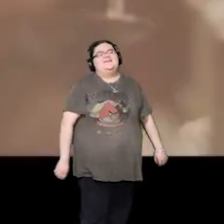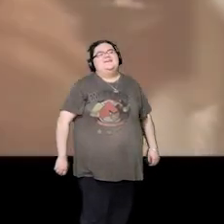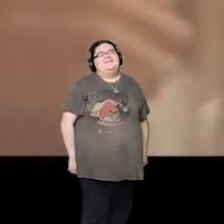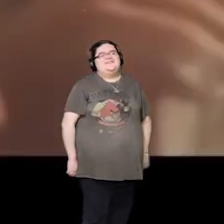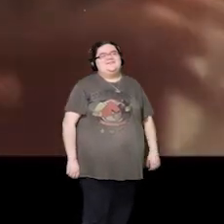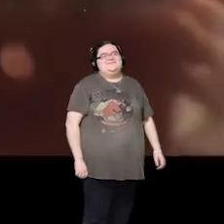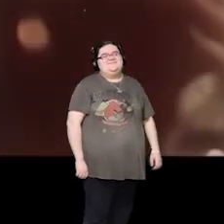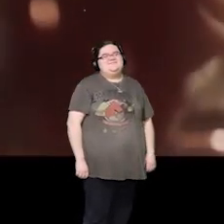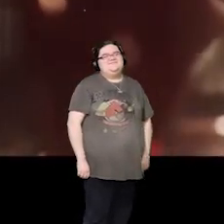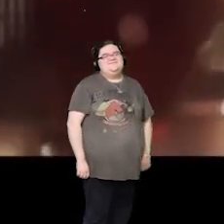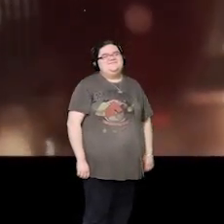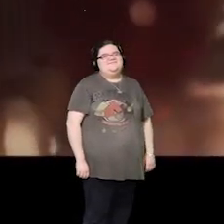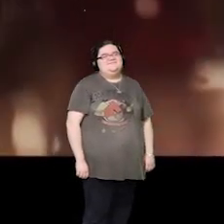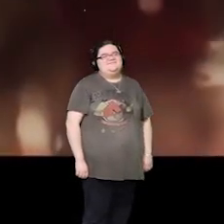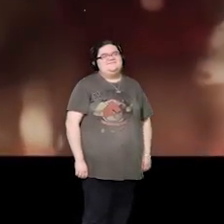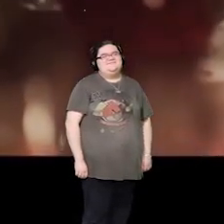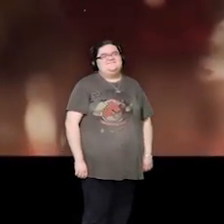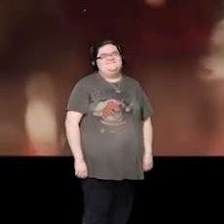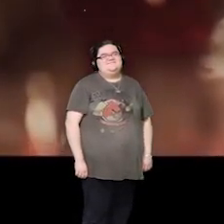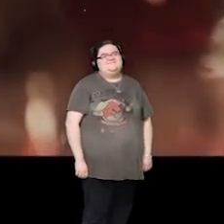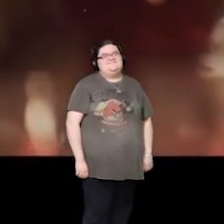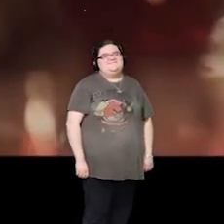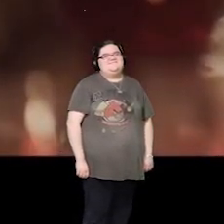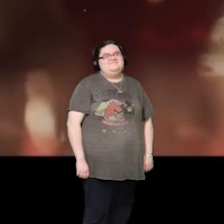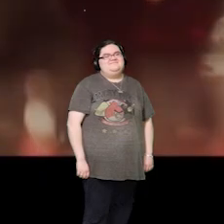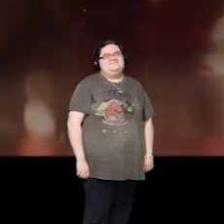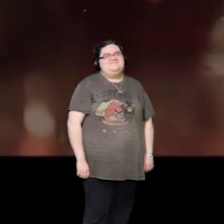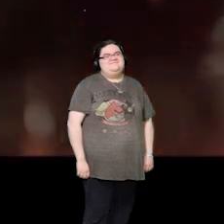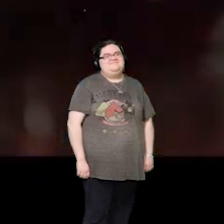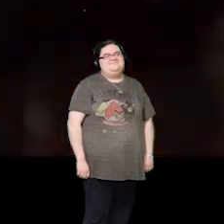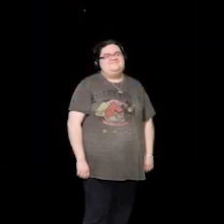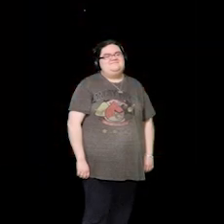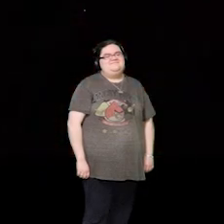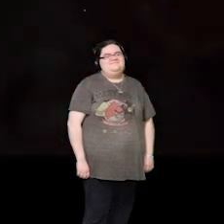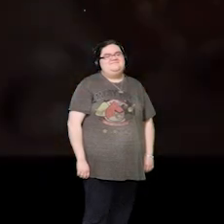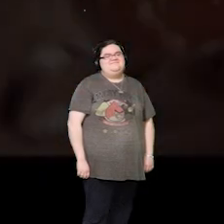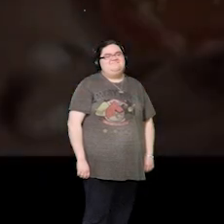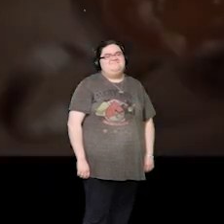Oh my god, is it? Taste good.